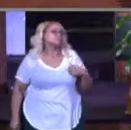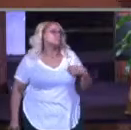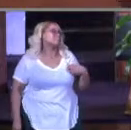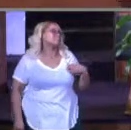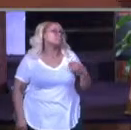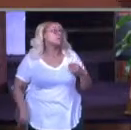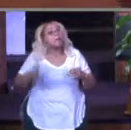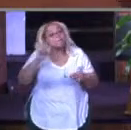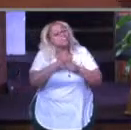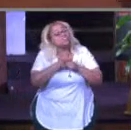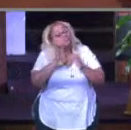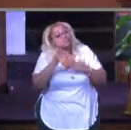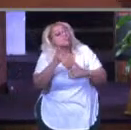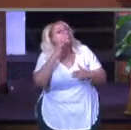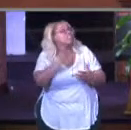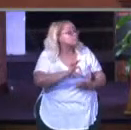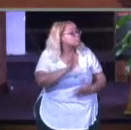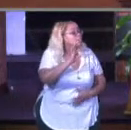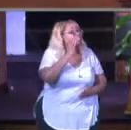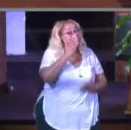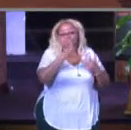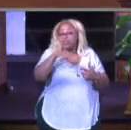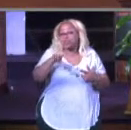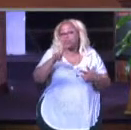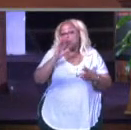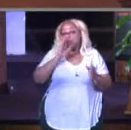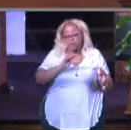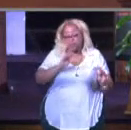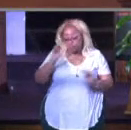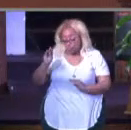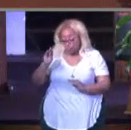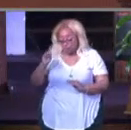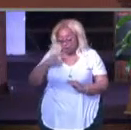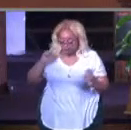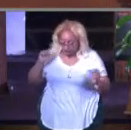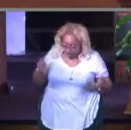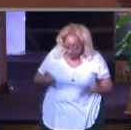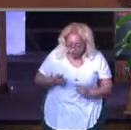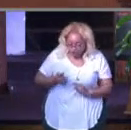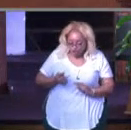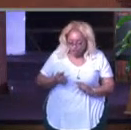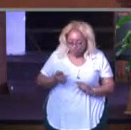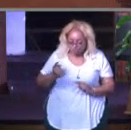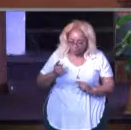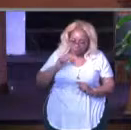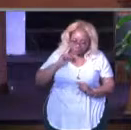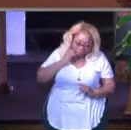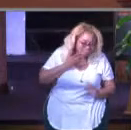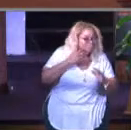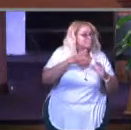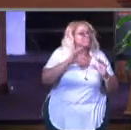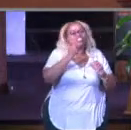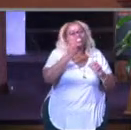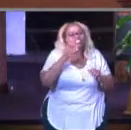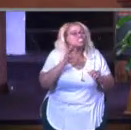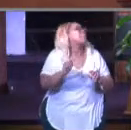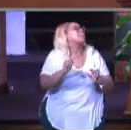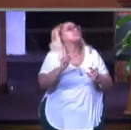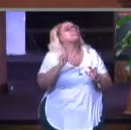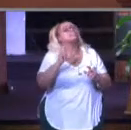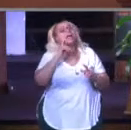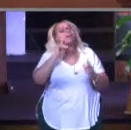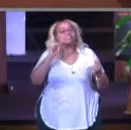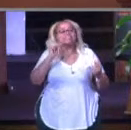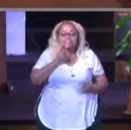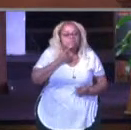We have to make room for the Spirit. And for some of us, that means we have to move over our hurt and our shame. For some of us, that means we have to move over